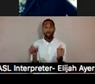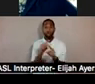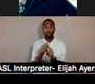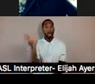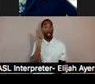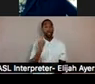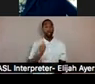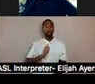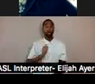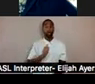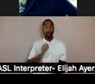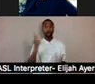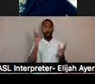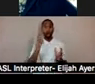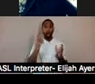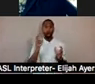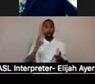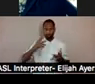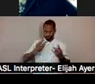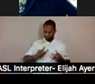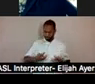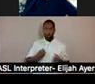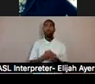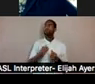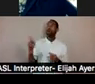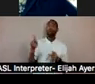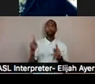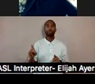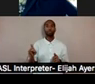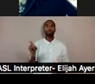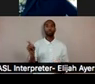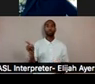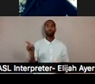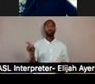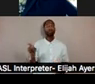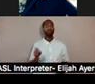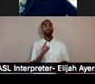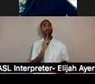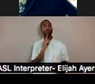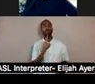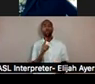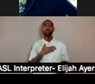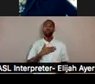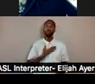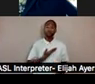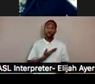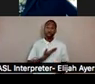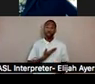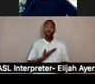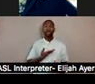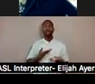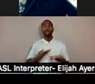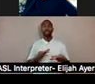ourselves in context and in conjunction with another human being. There is a sense of willingness and ease